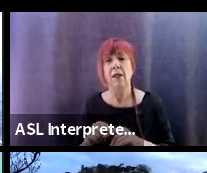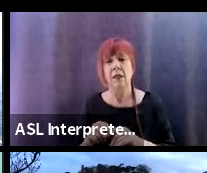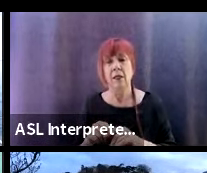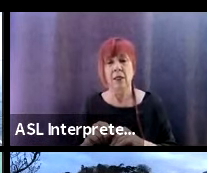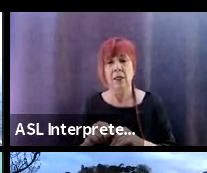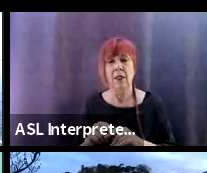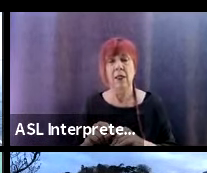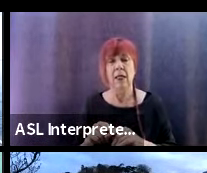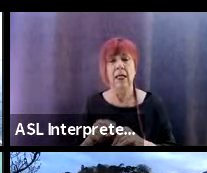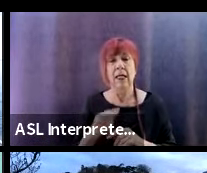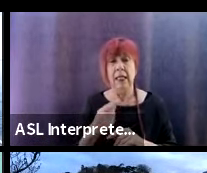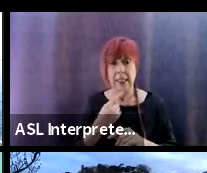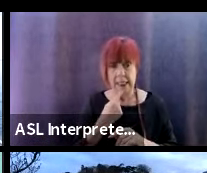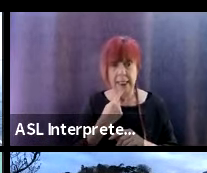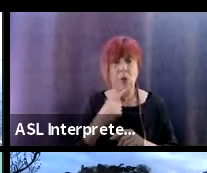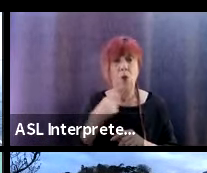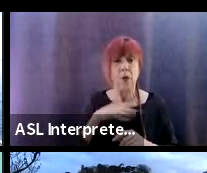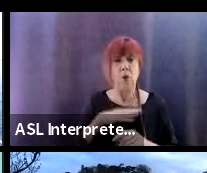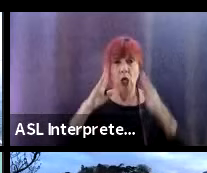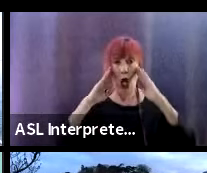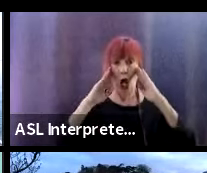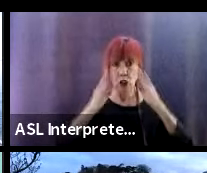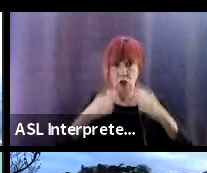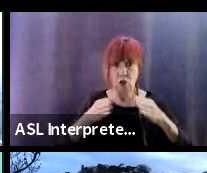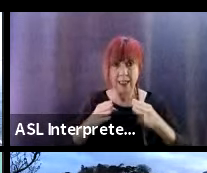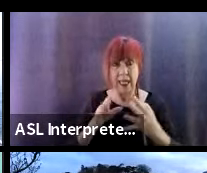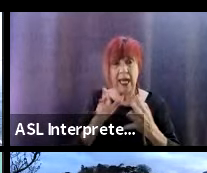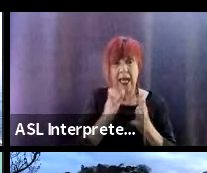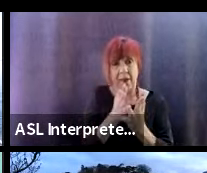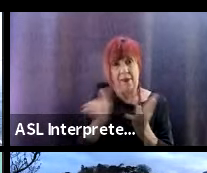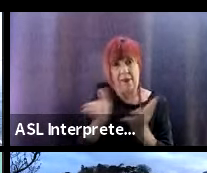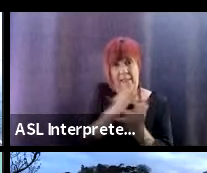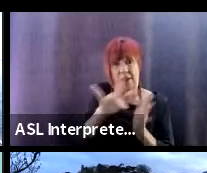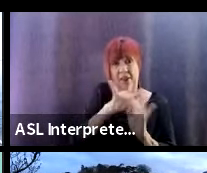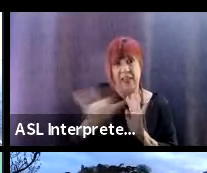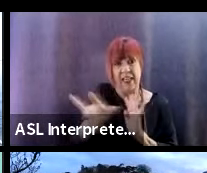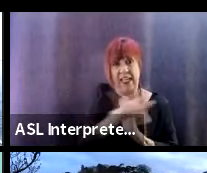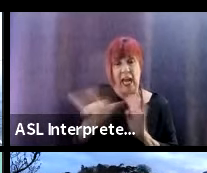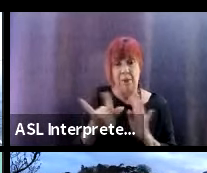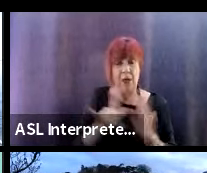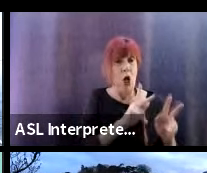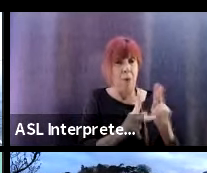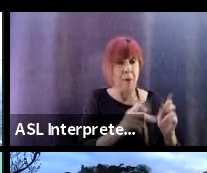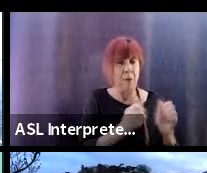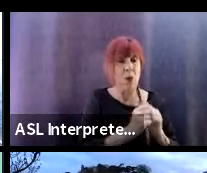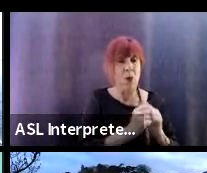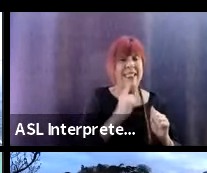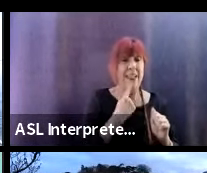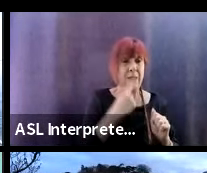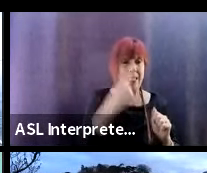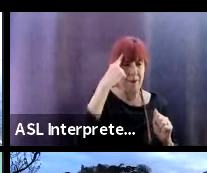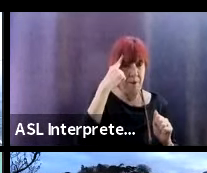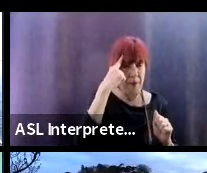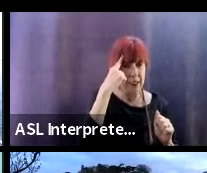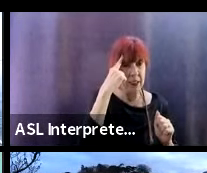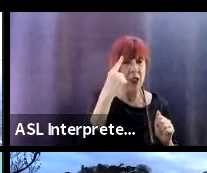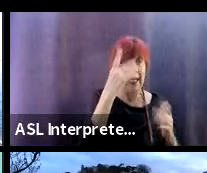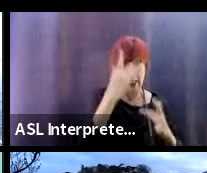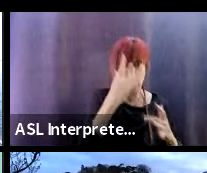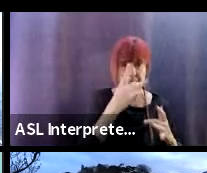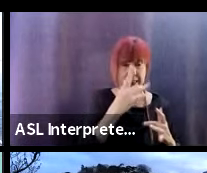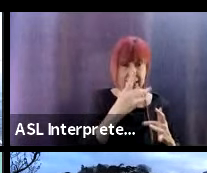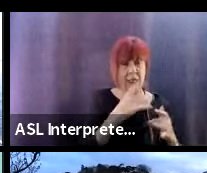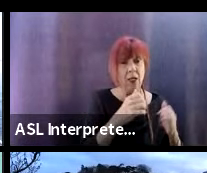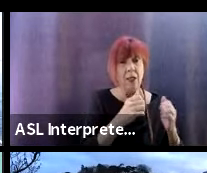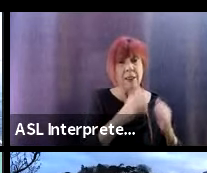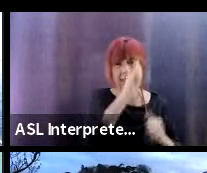that we would address this gap, that people who have a serious mental illness, in particular those with schizophrenia, having the second highest morbidity behind